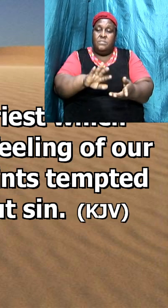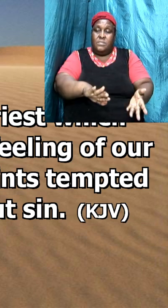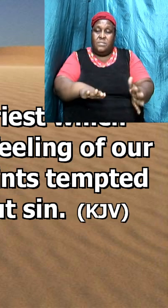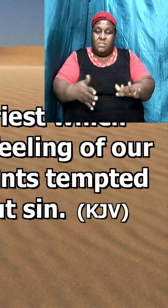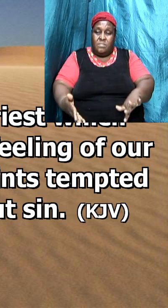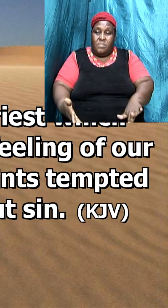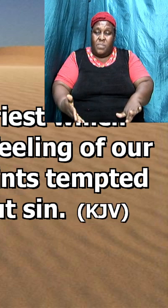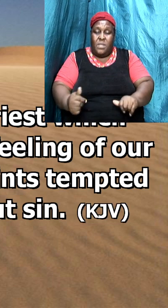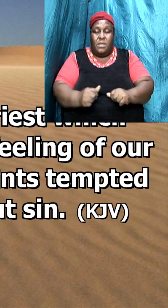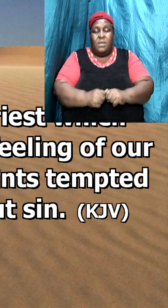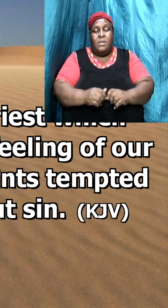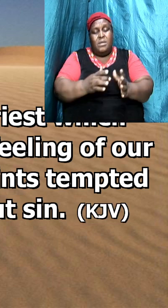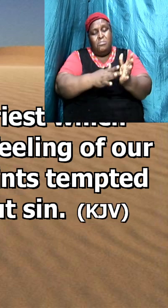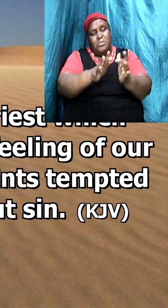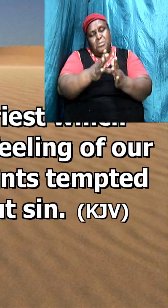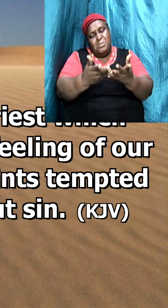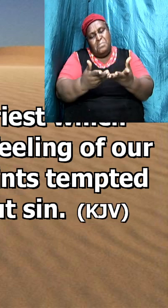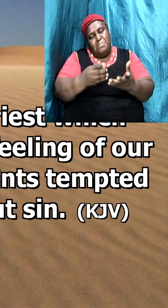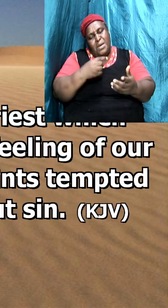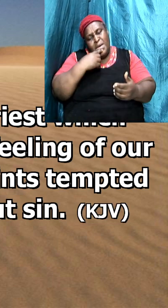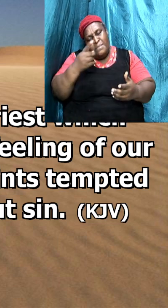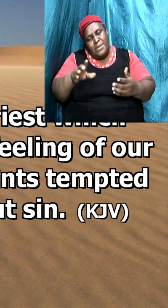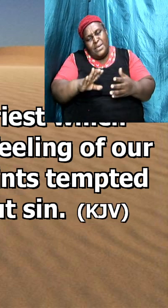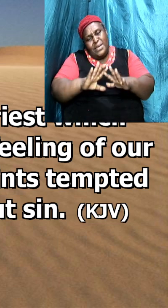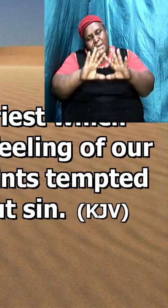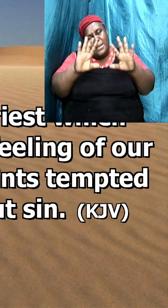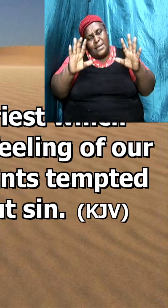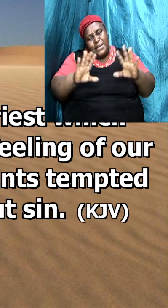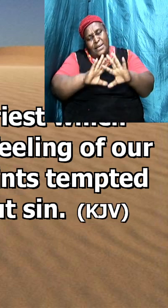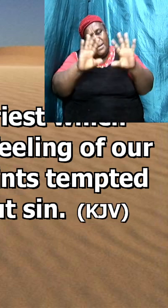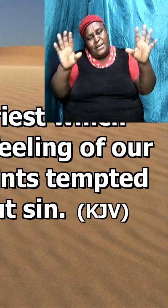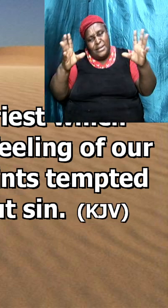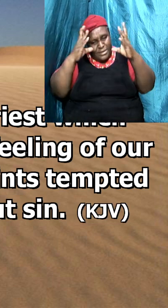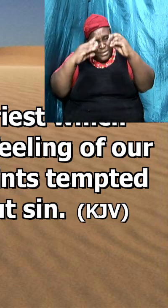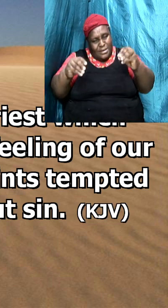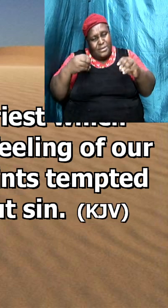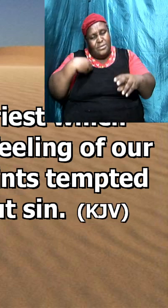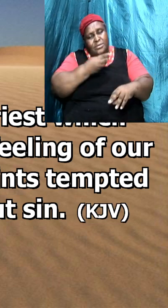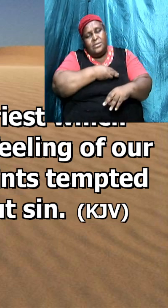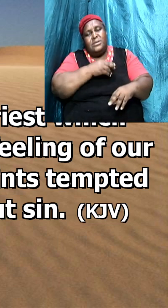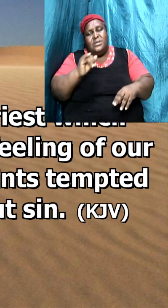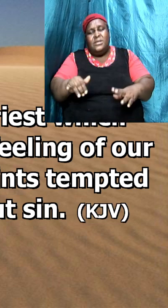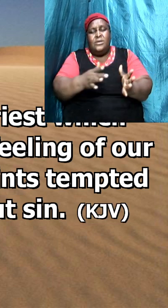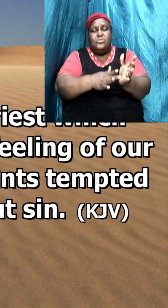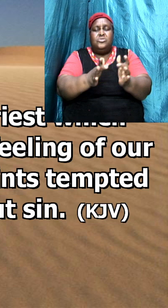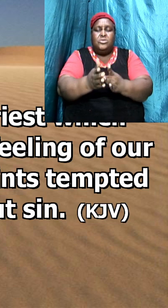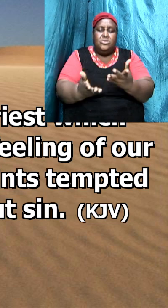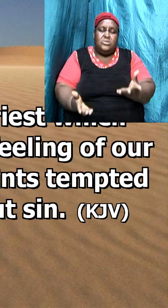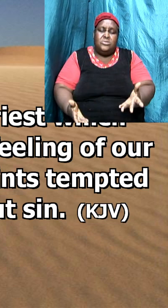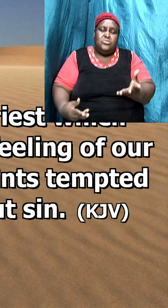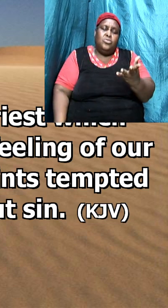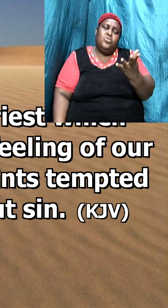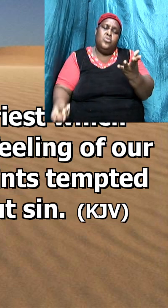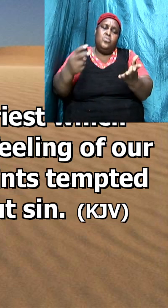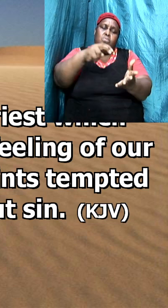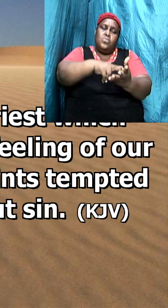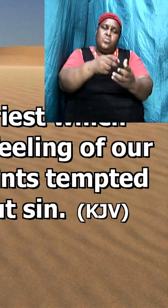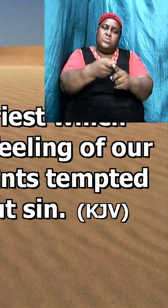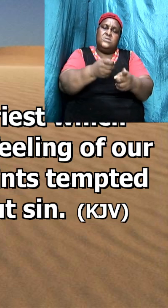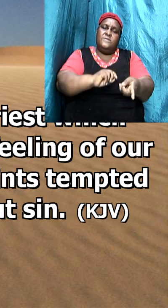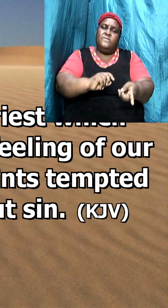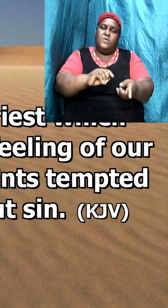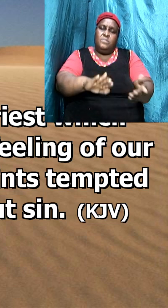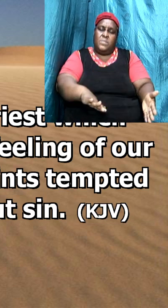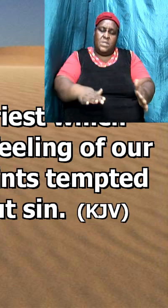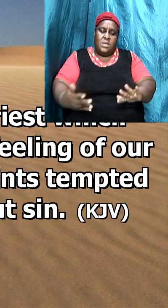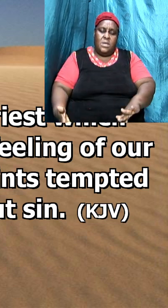But the Bible clearly teaches us that he rose from the dead. So it is